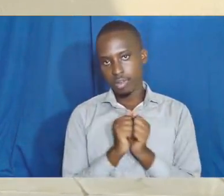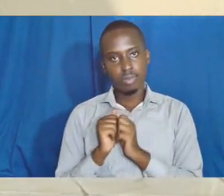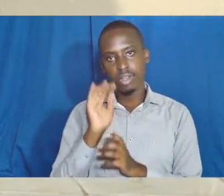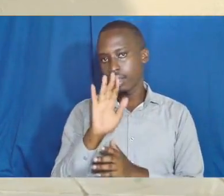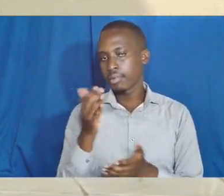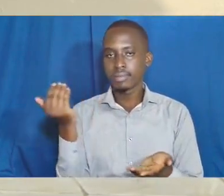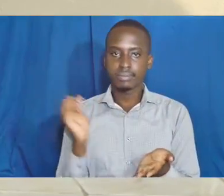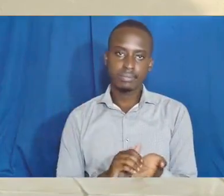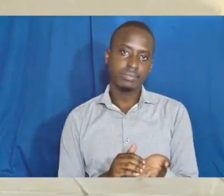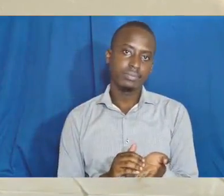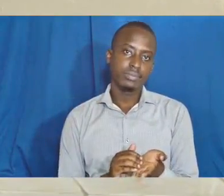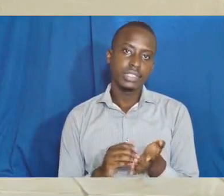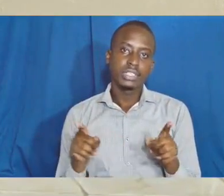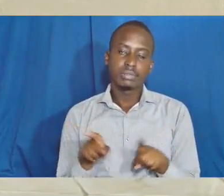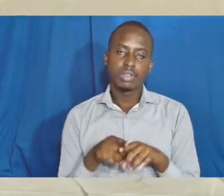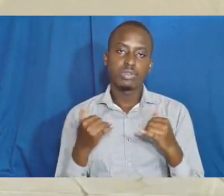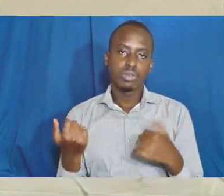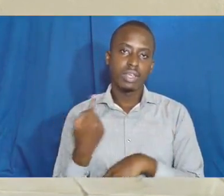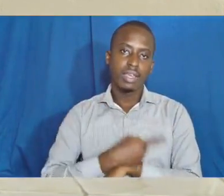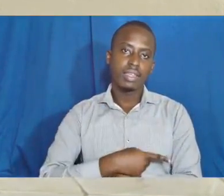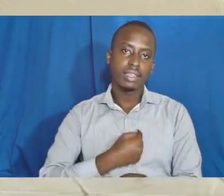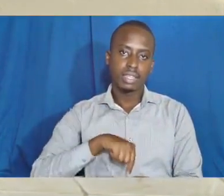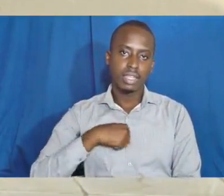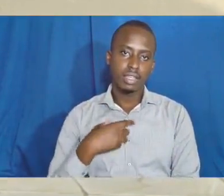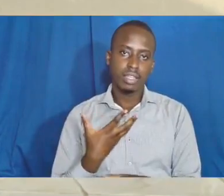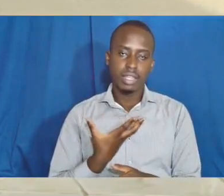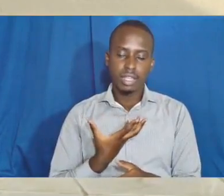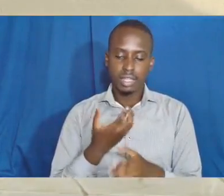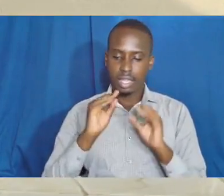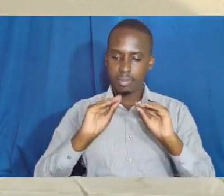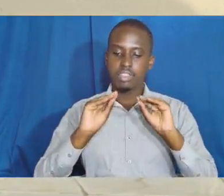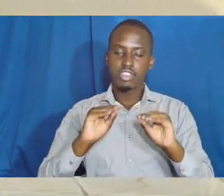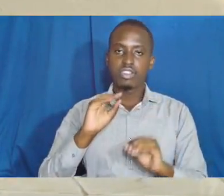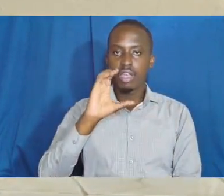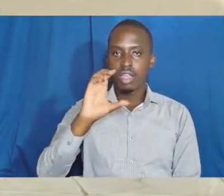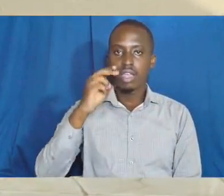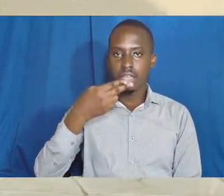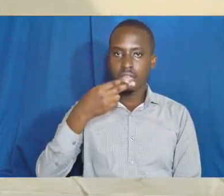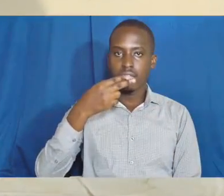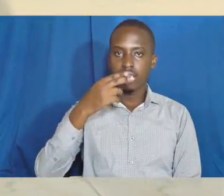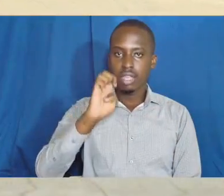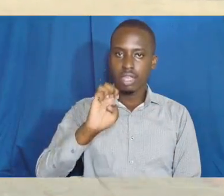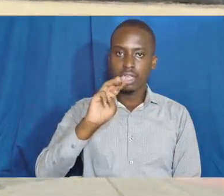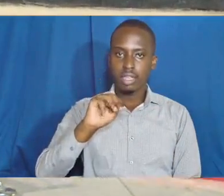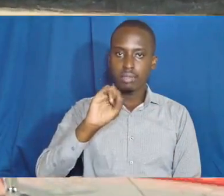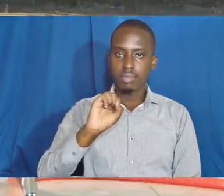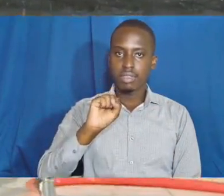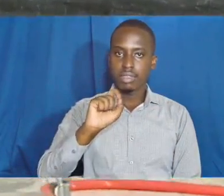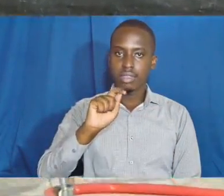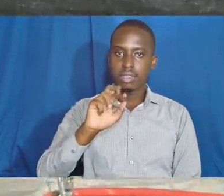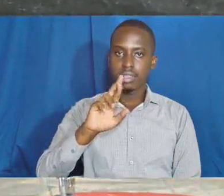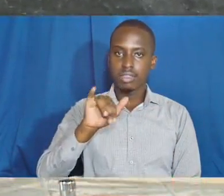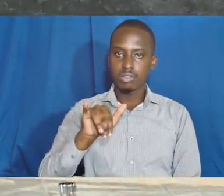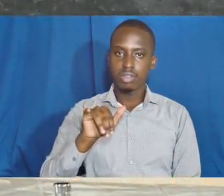again. And today I will be taking you through Chemistry Senior 1.